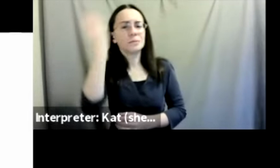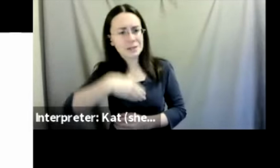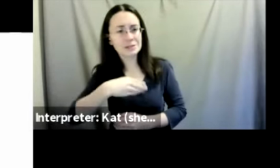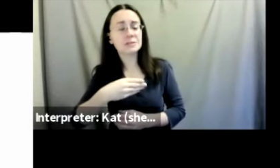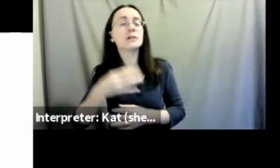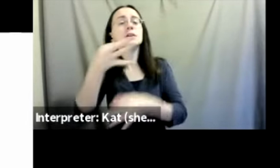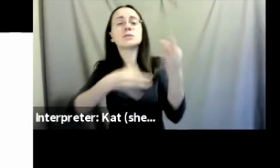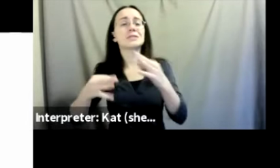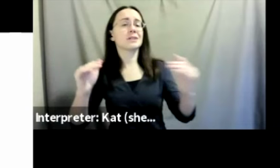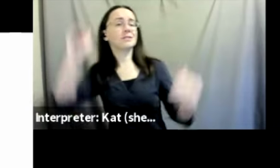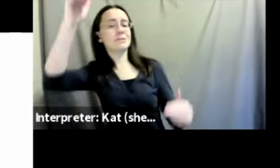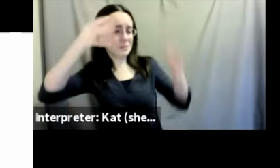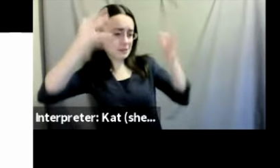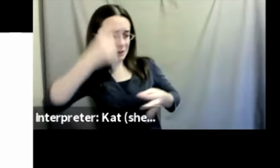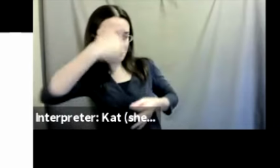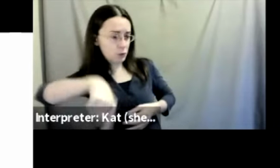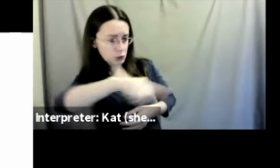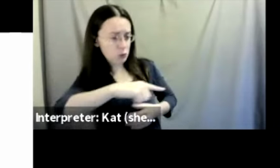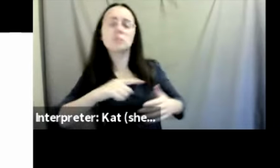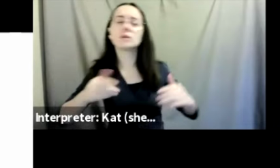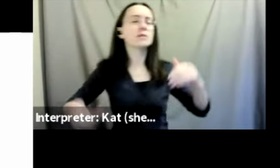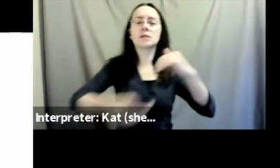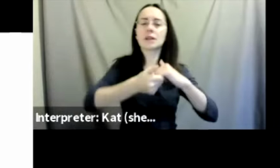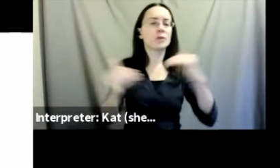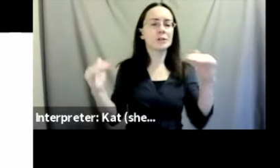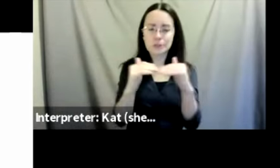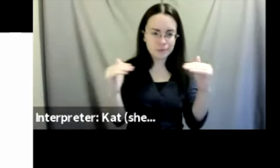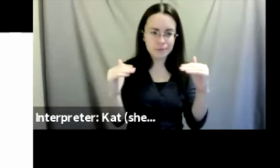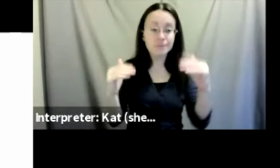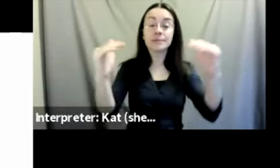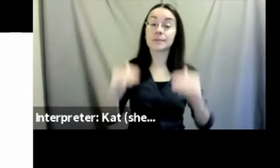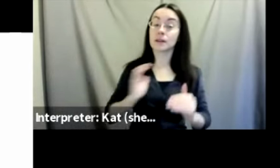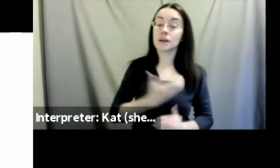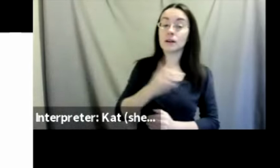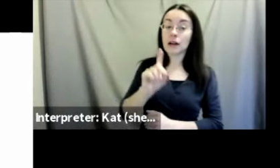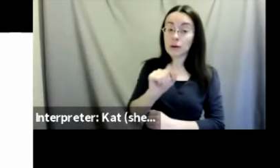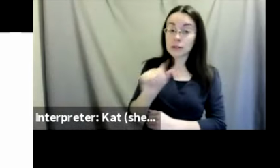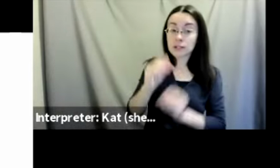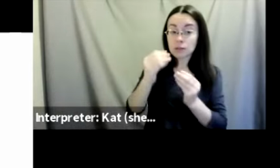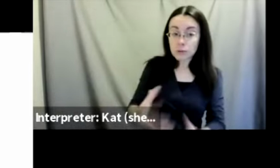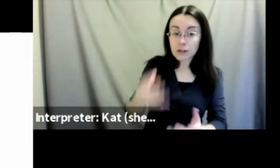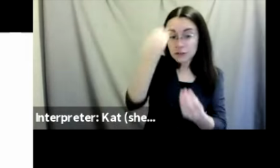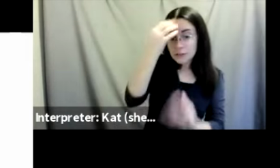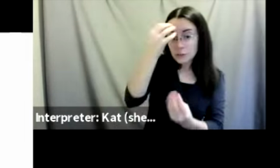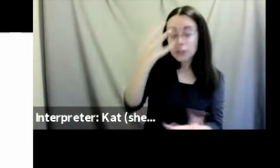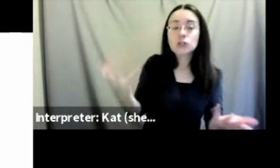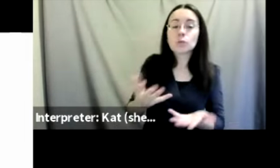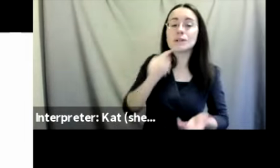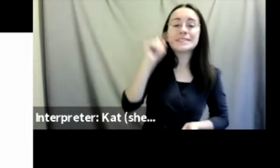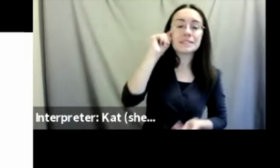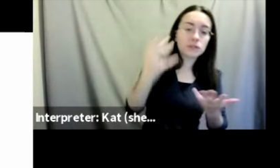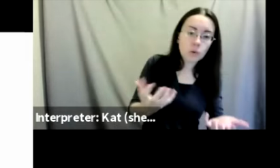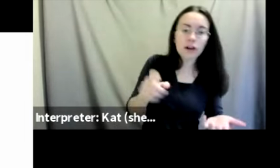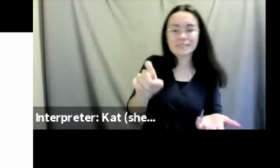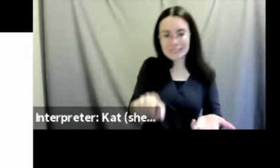collaboration. Our data provides information about what teens want and need direct from teens and starts to fill a critical gap in what is often missing